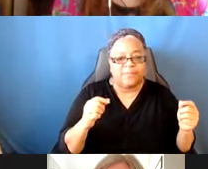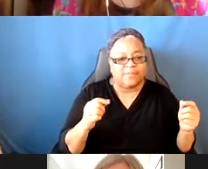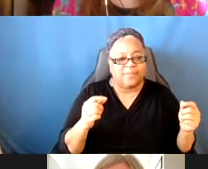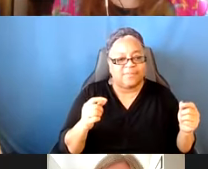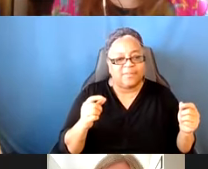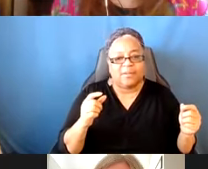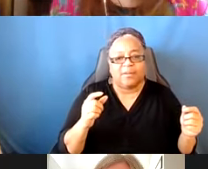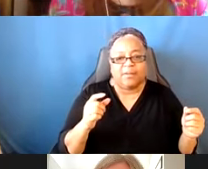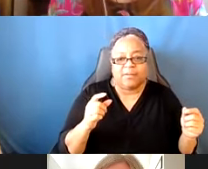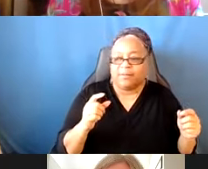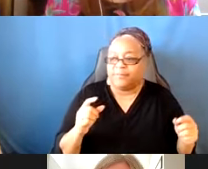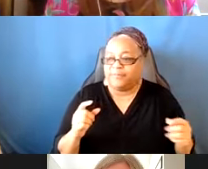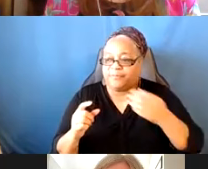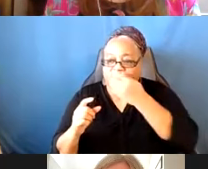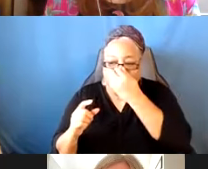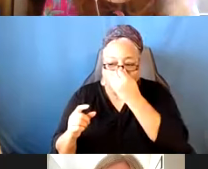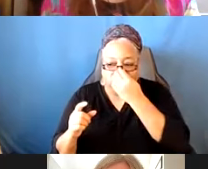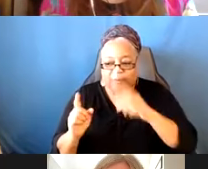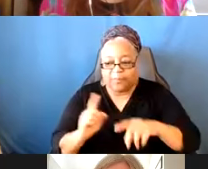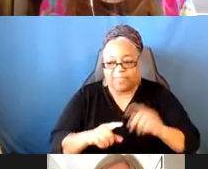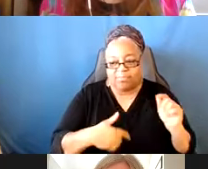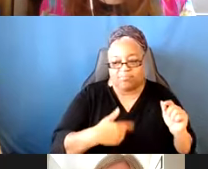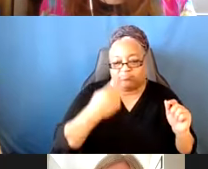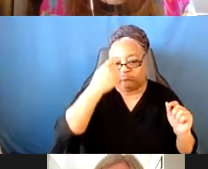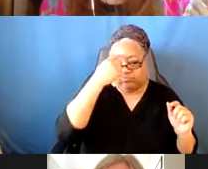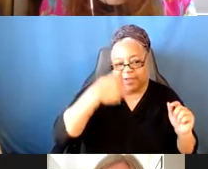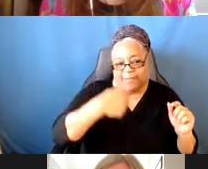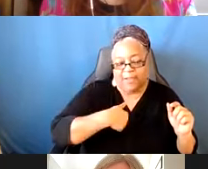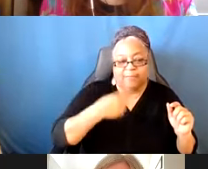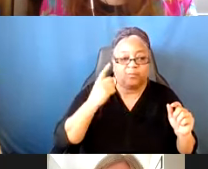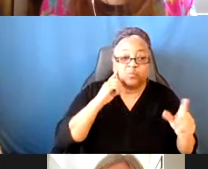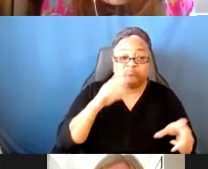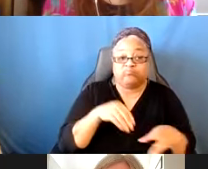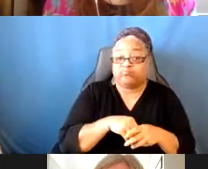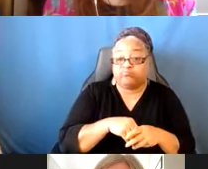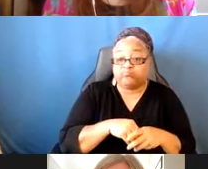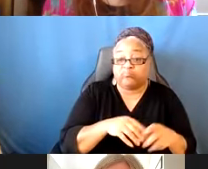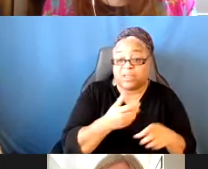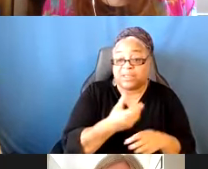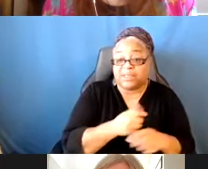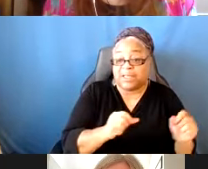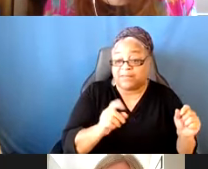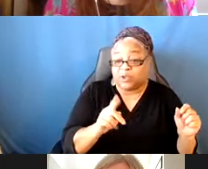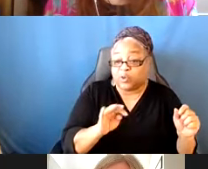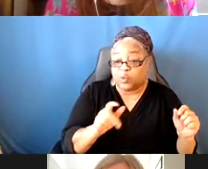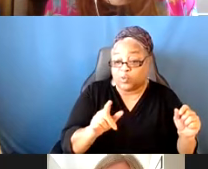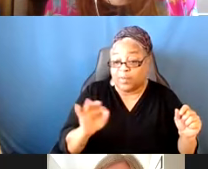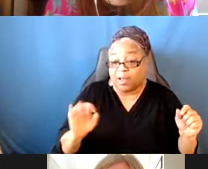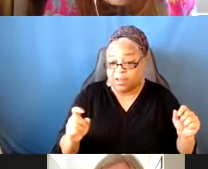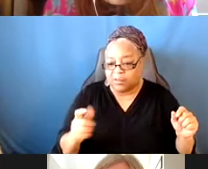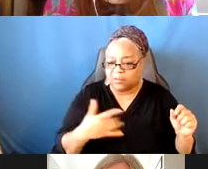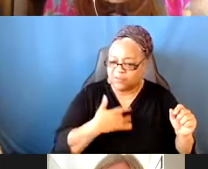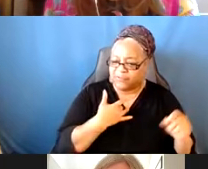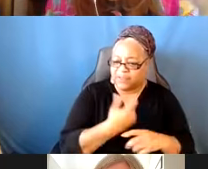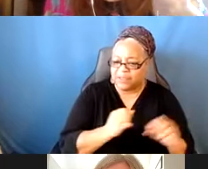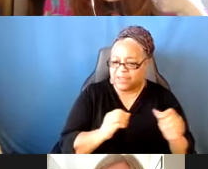But that's just me. So the elements of an emotional safety plan: to feel emotionally safe, you